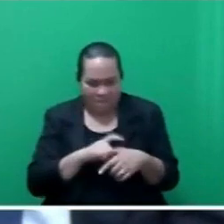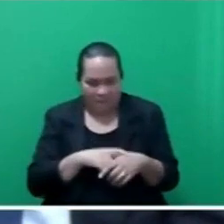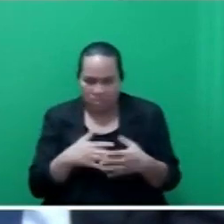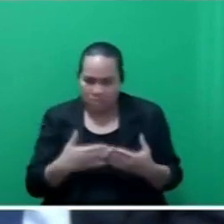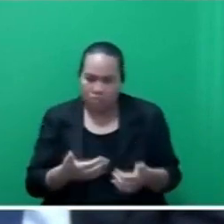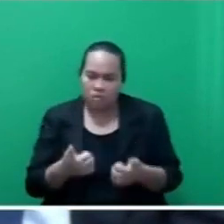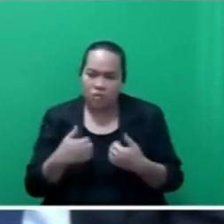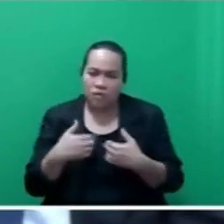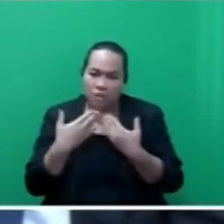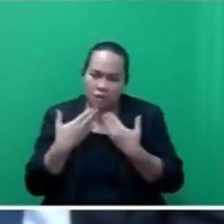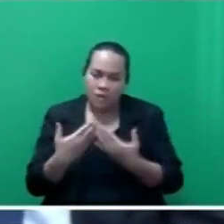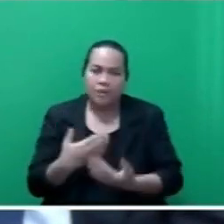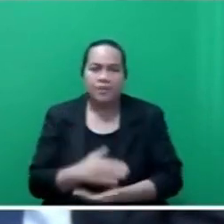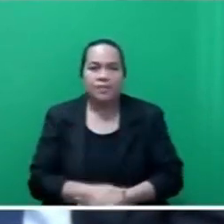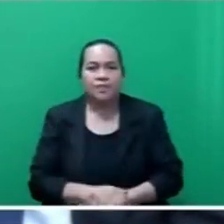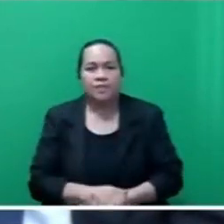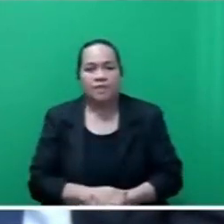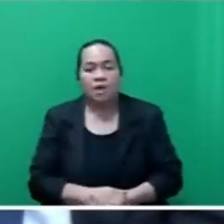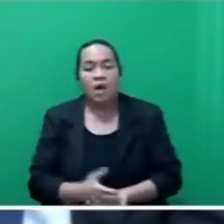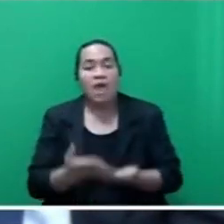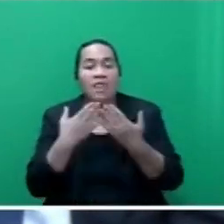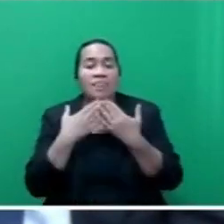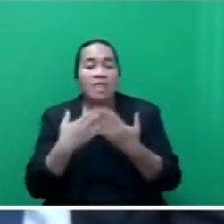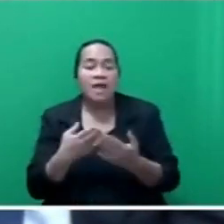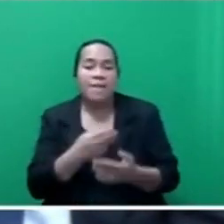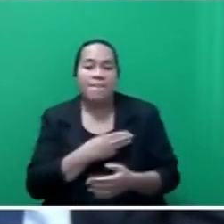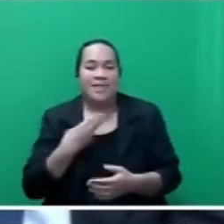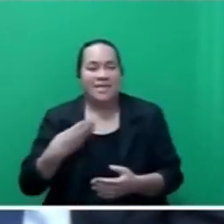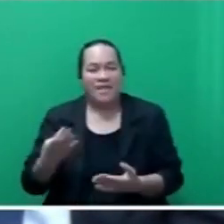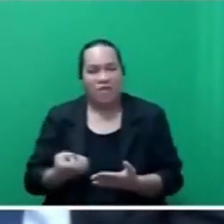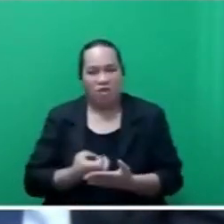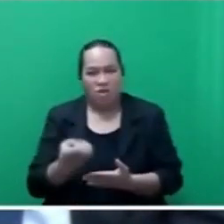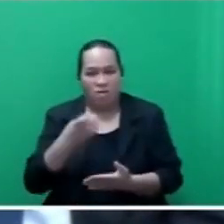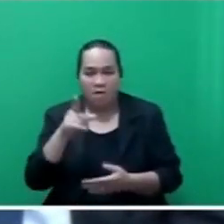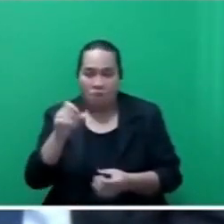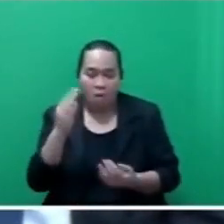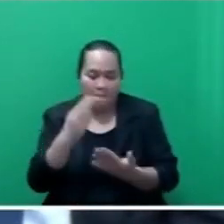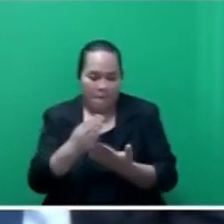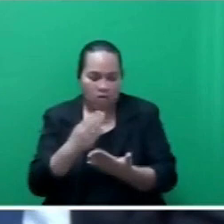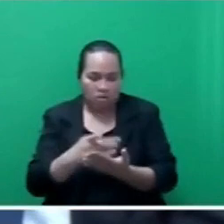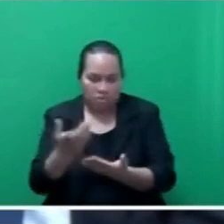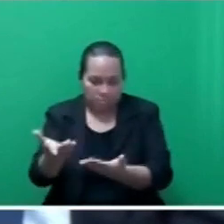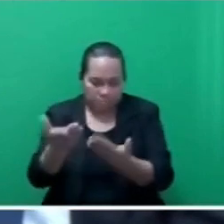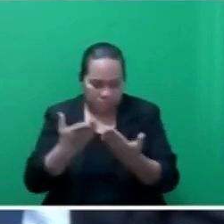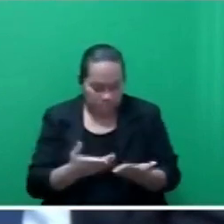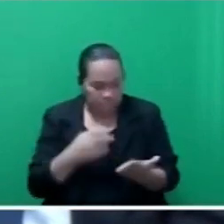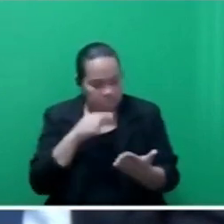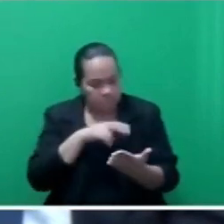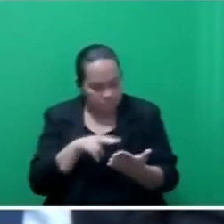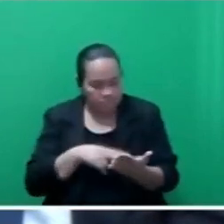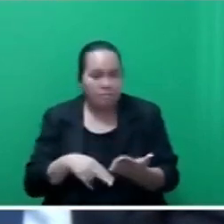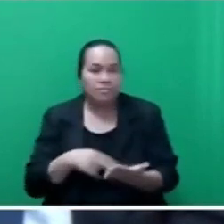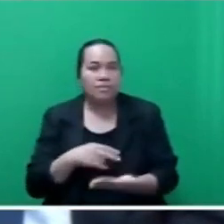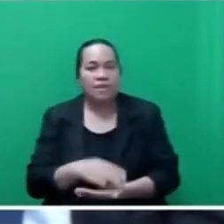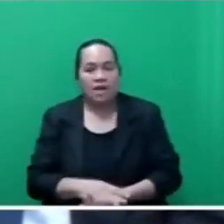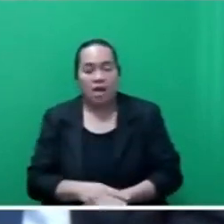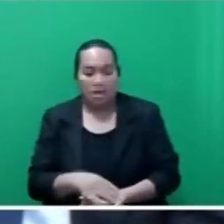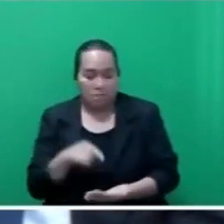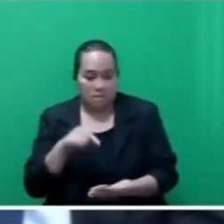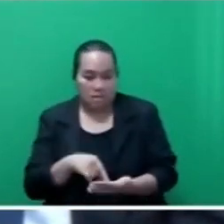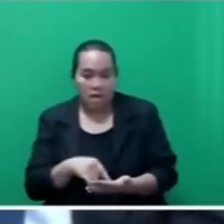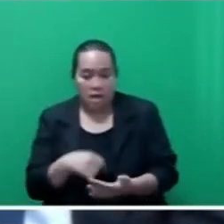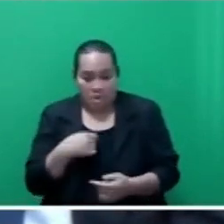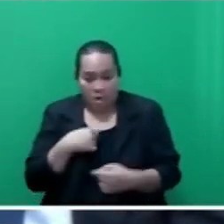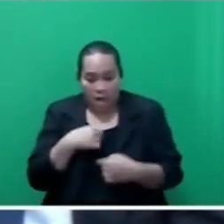like to thank the Honourable Minister for Economy for the budget. And I can say that we in the Ministry of